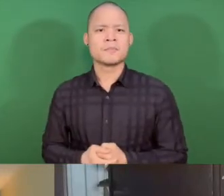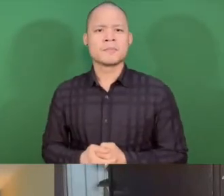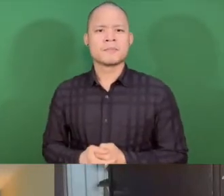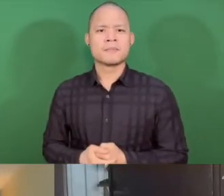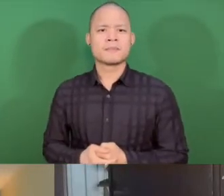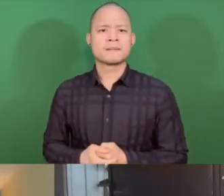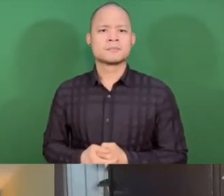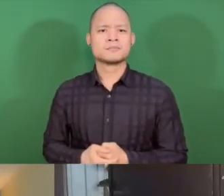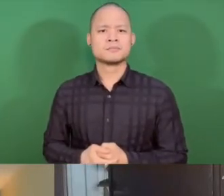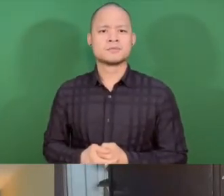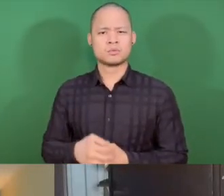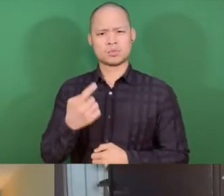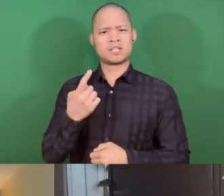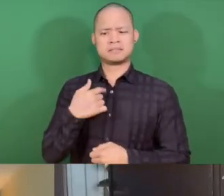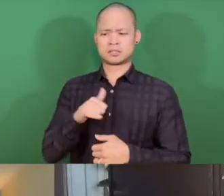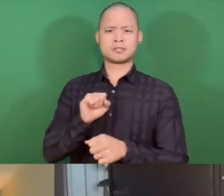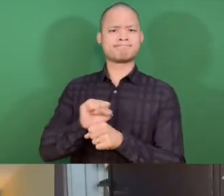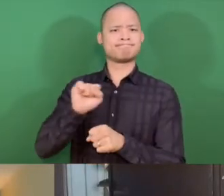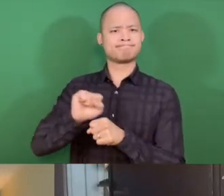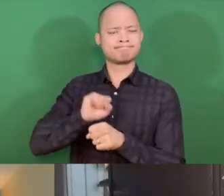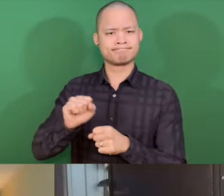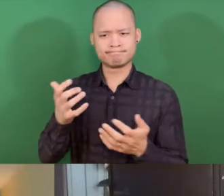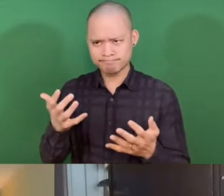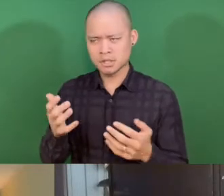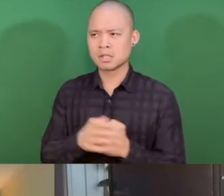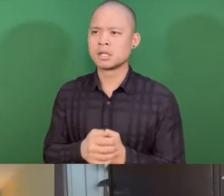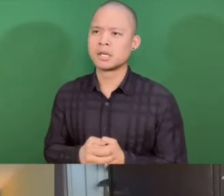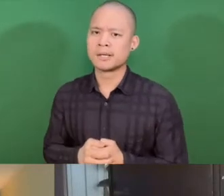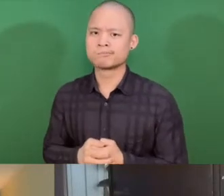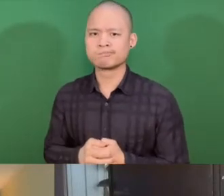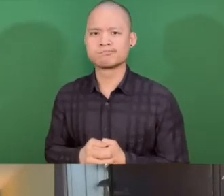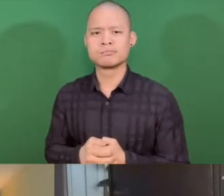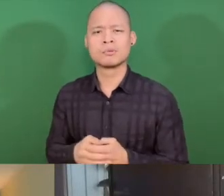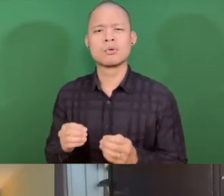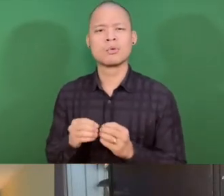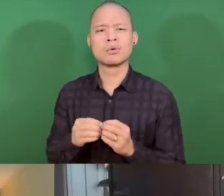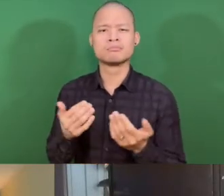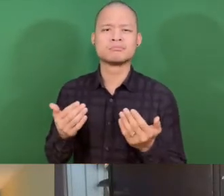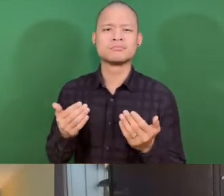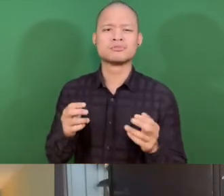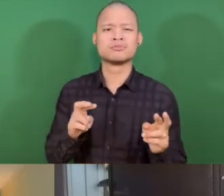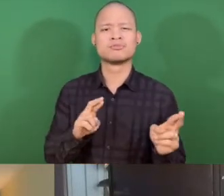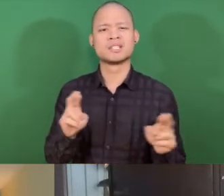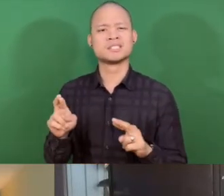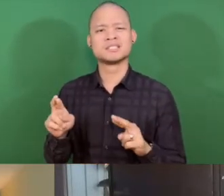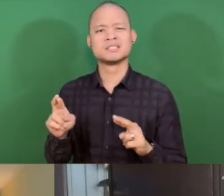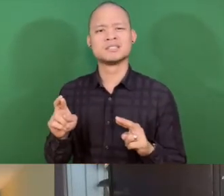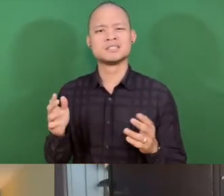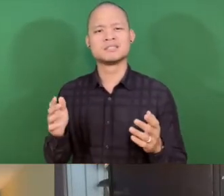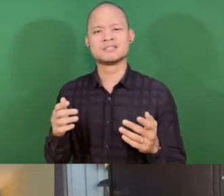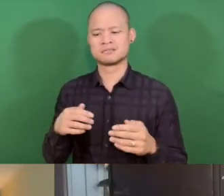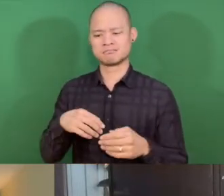the thing I'm still working on is a more ready kindness in my heart.